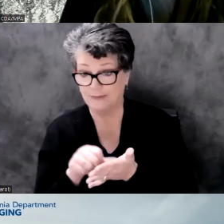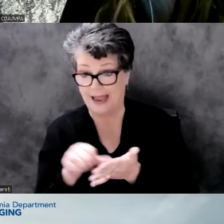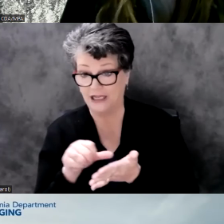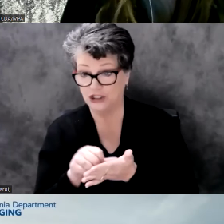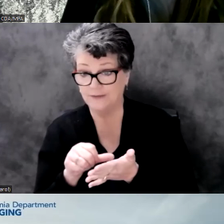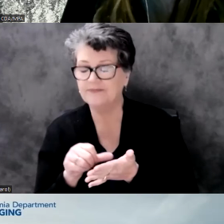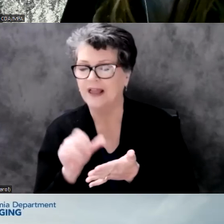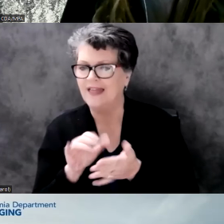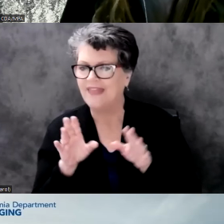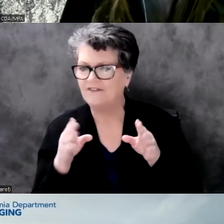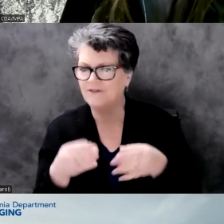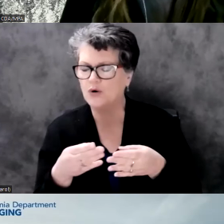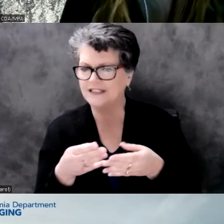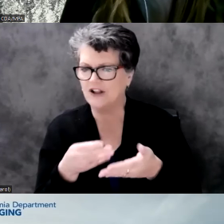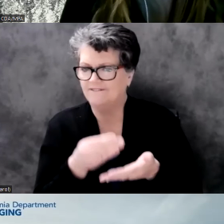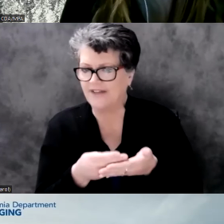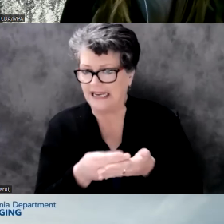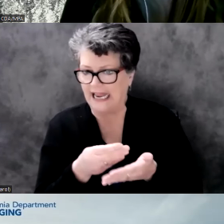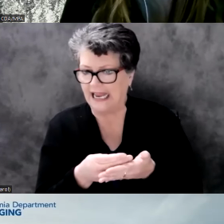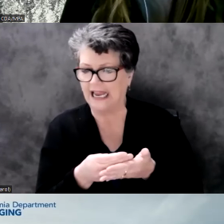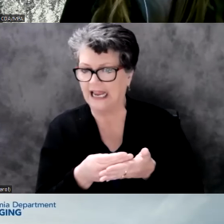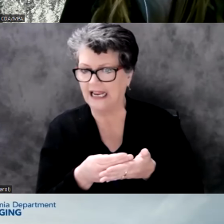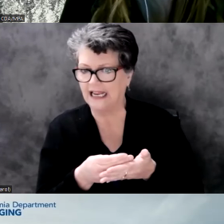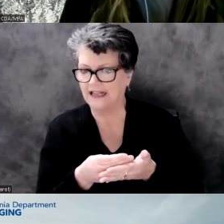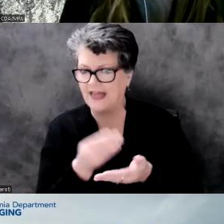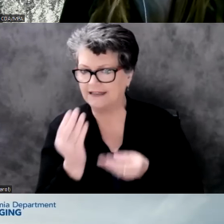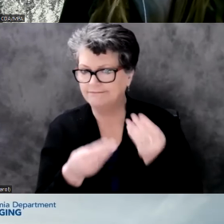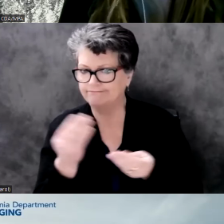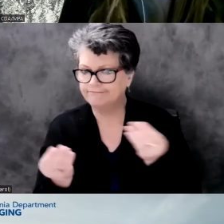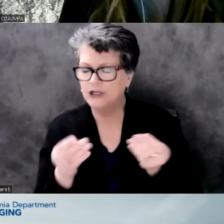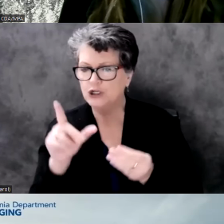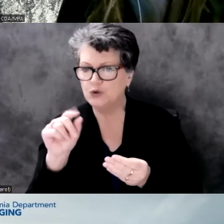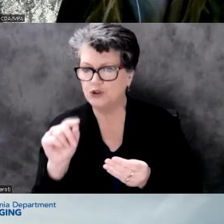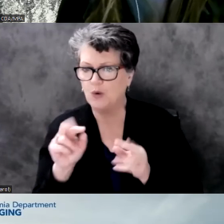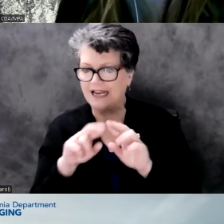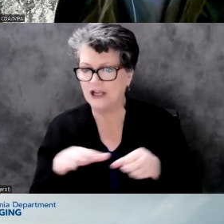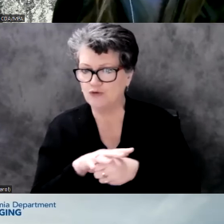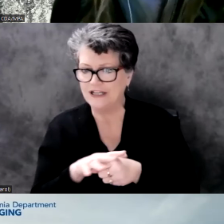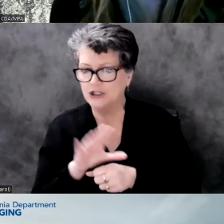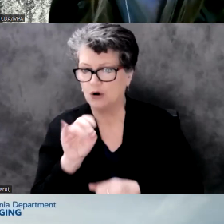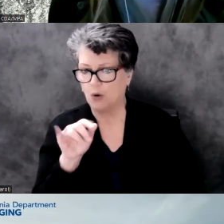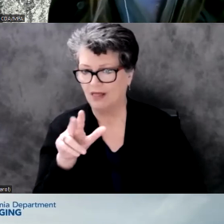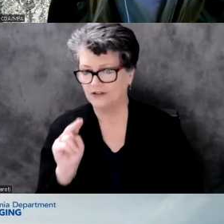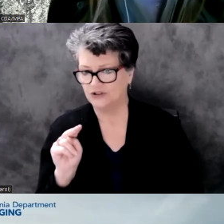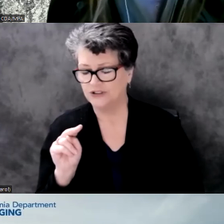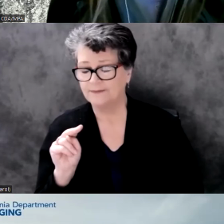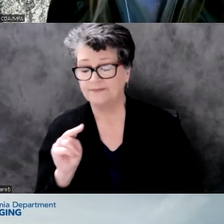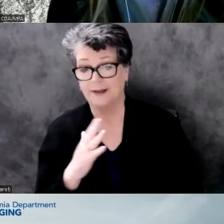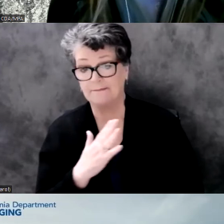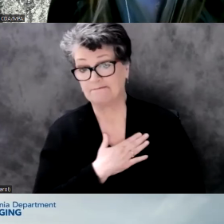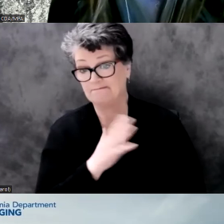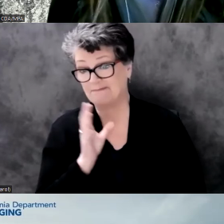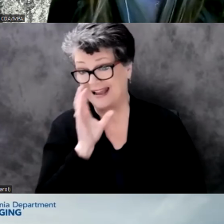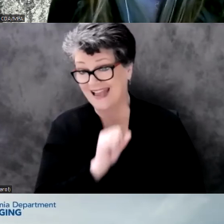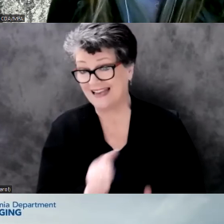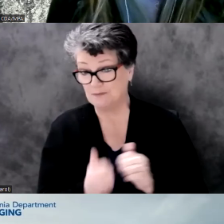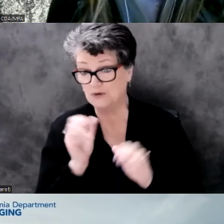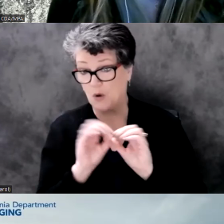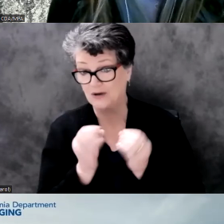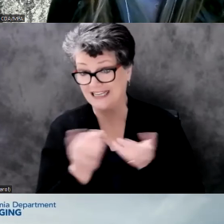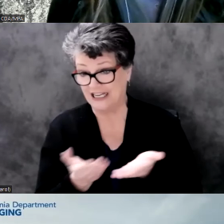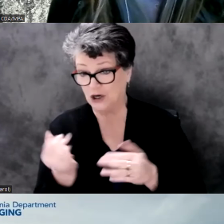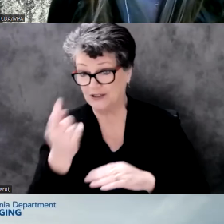on funding we provide to 20 regional coalitions. My guess is that many of the organizations on